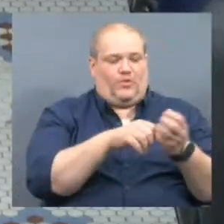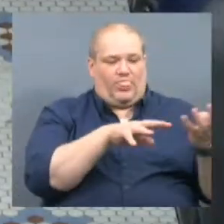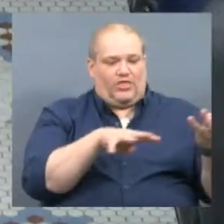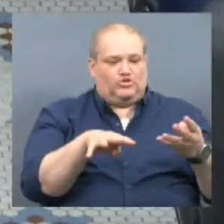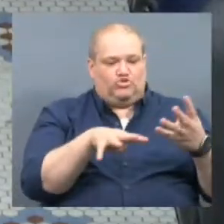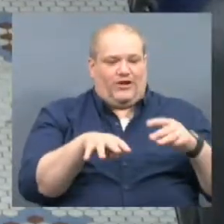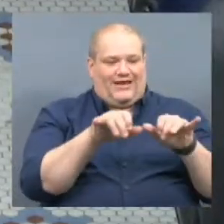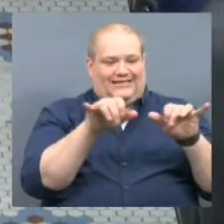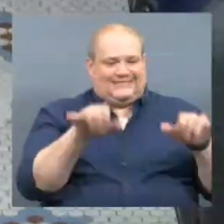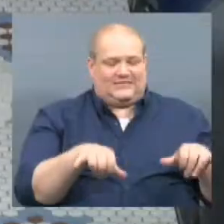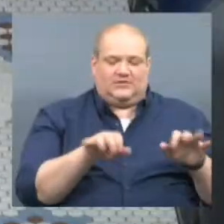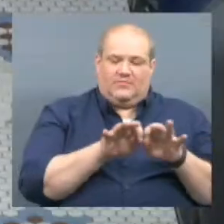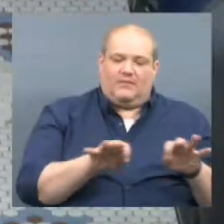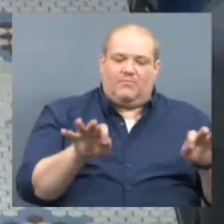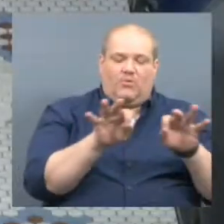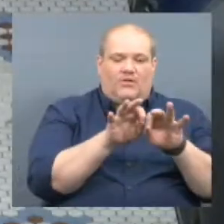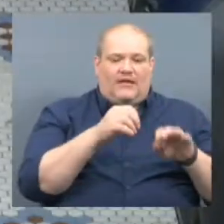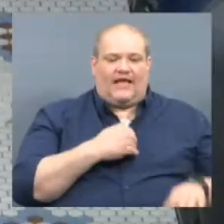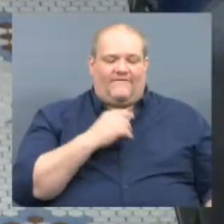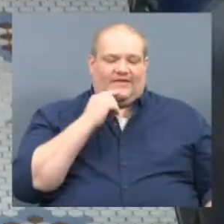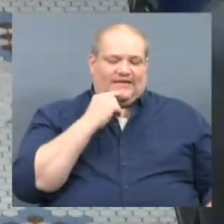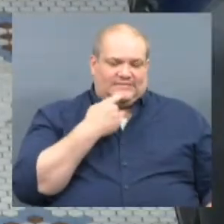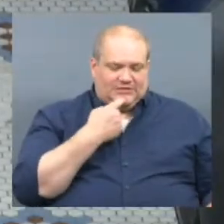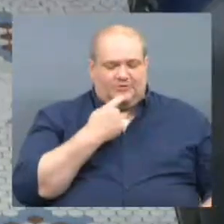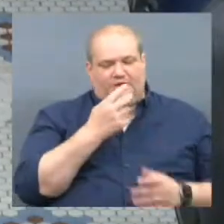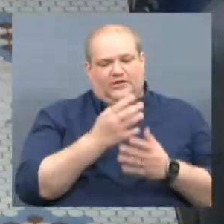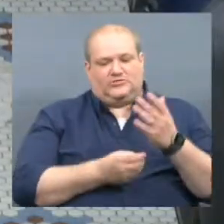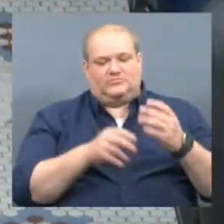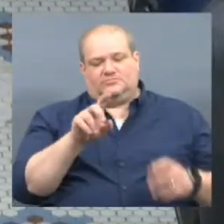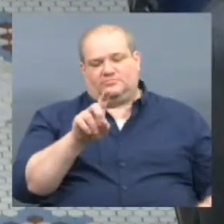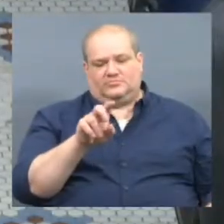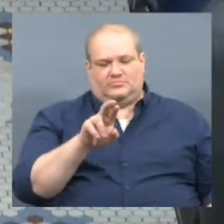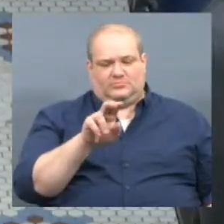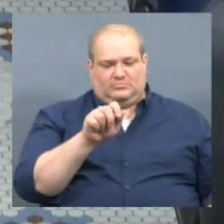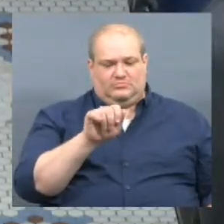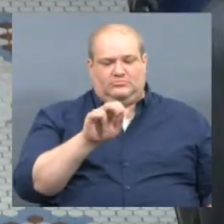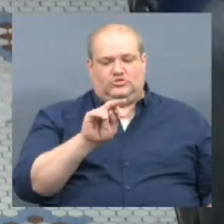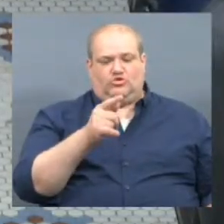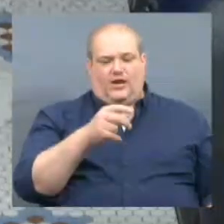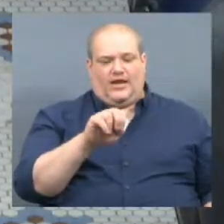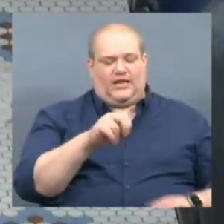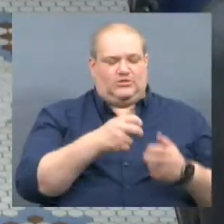system. It's very important. We have a serious drainage problem that is affecting that